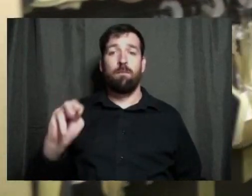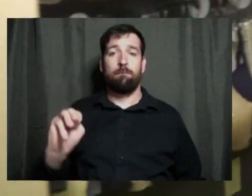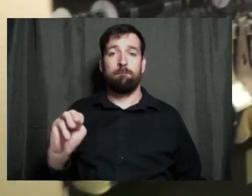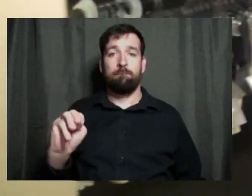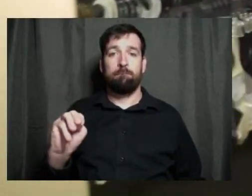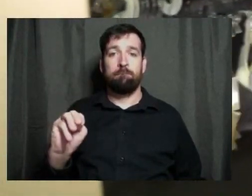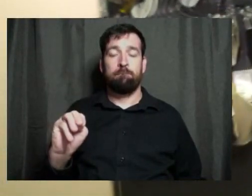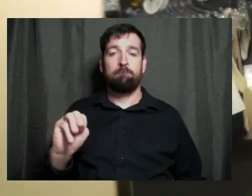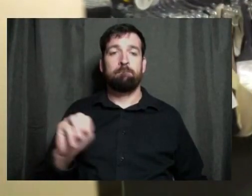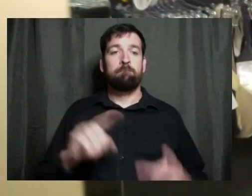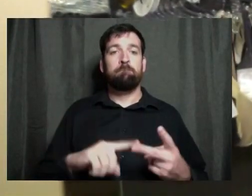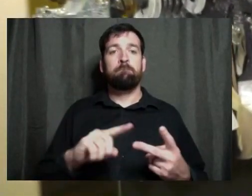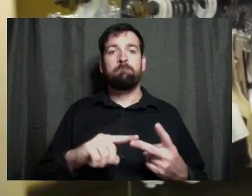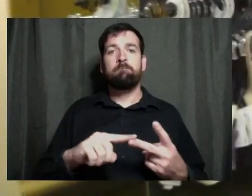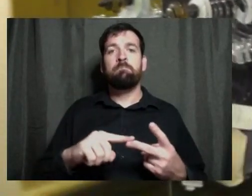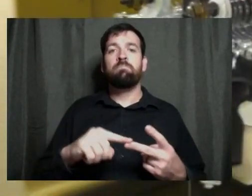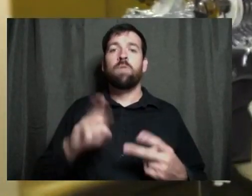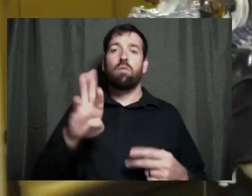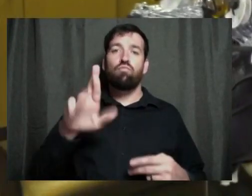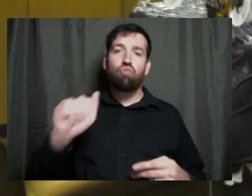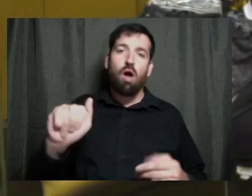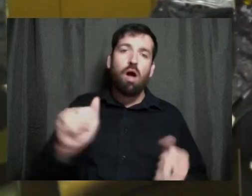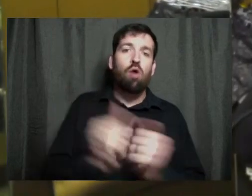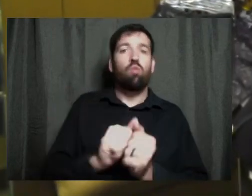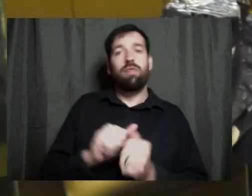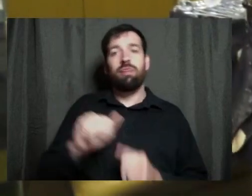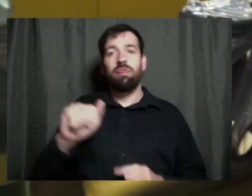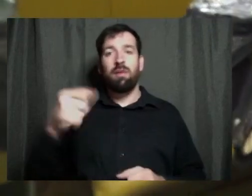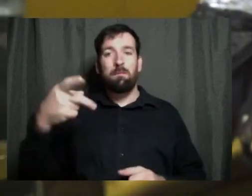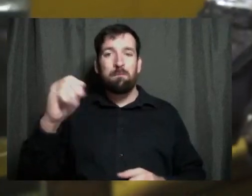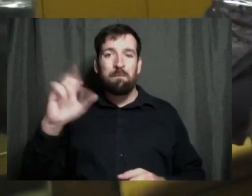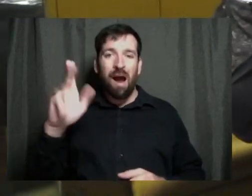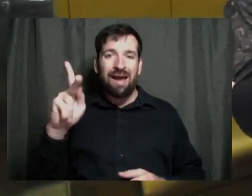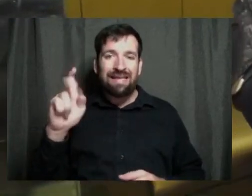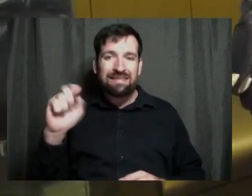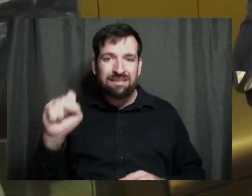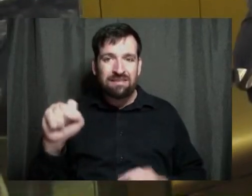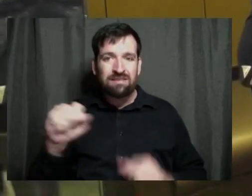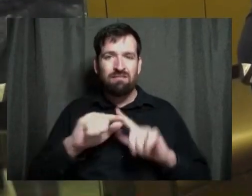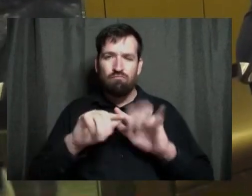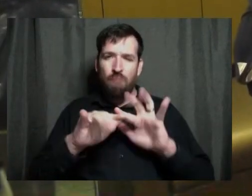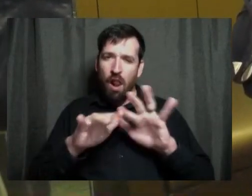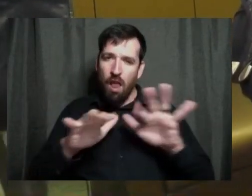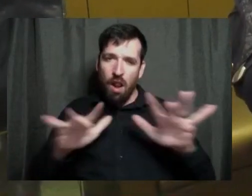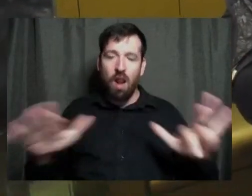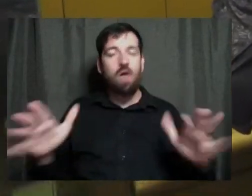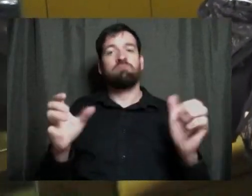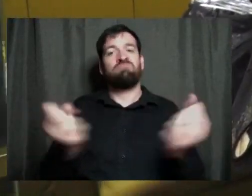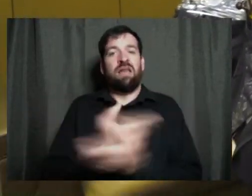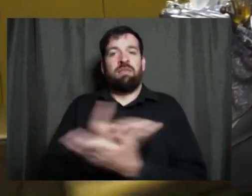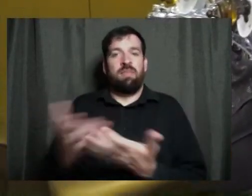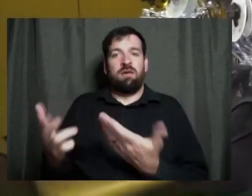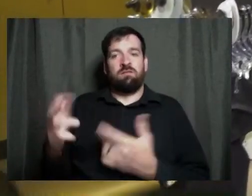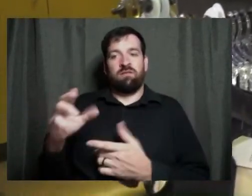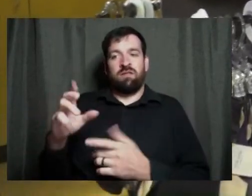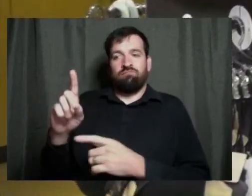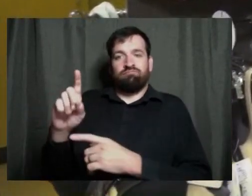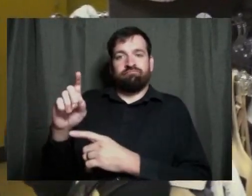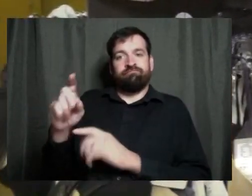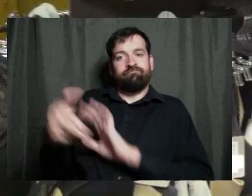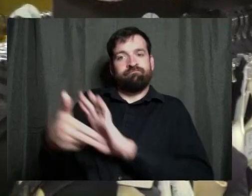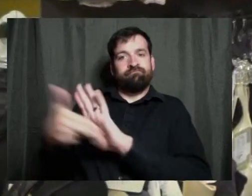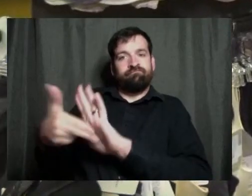pocketed bras, post-surgical camisoles, anything that the script calls for. We have it in